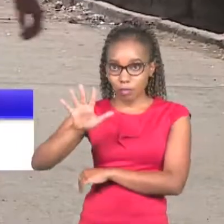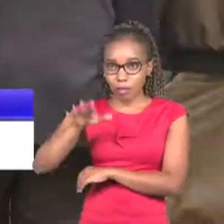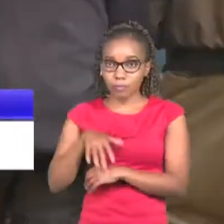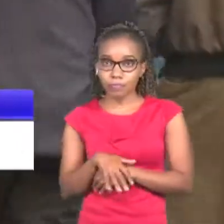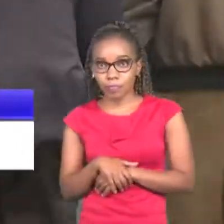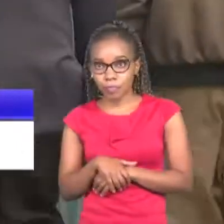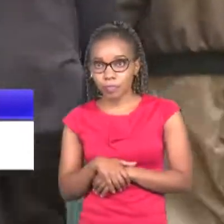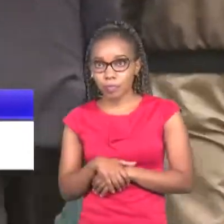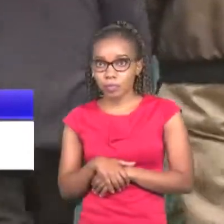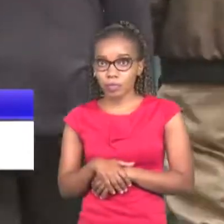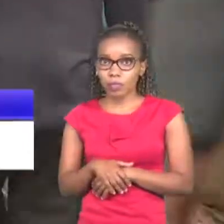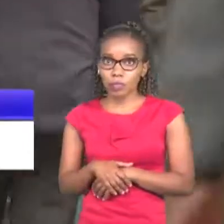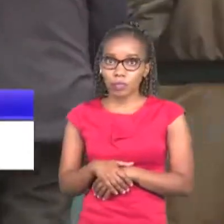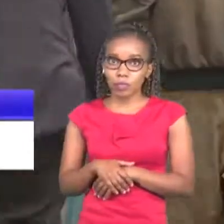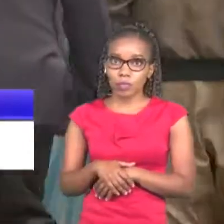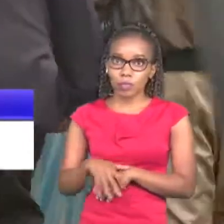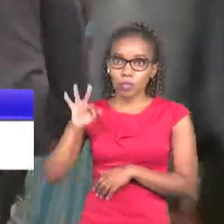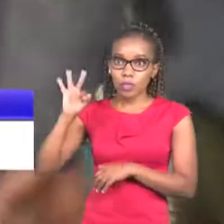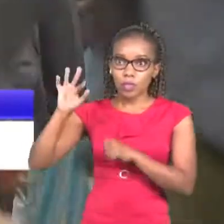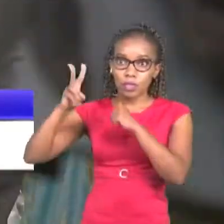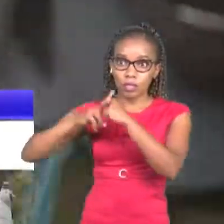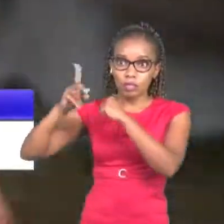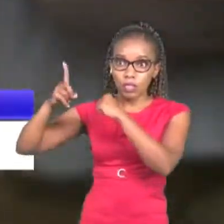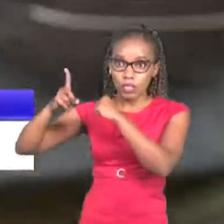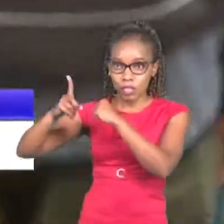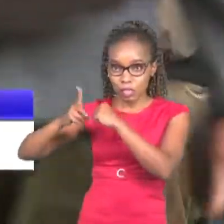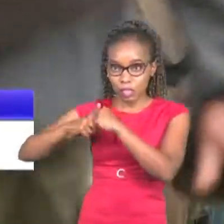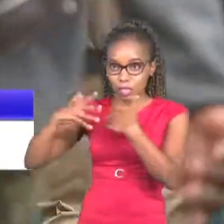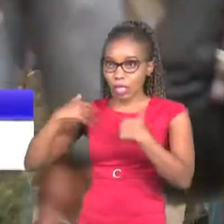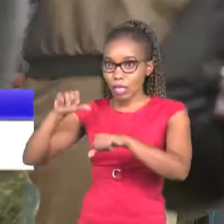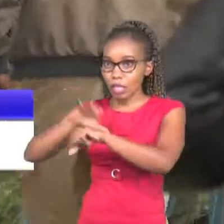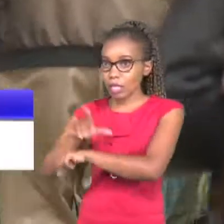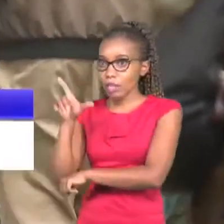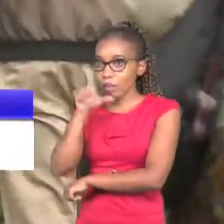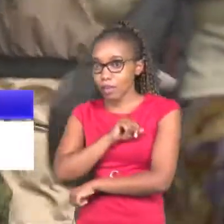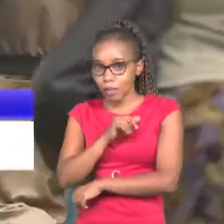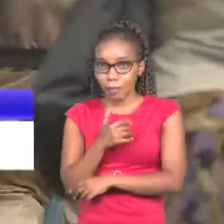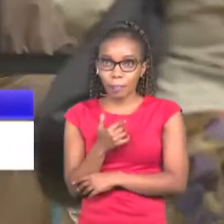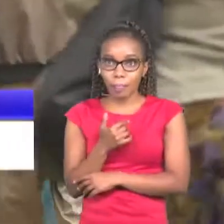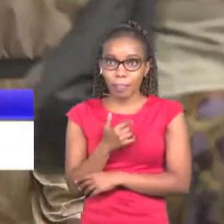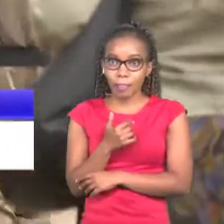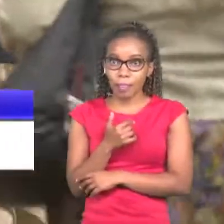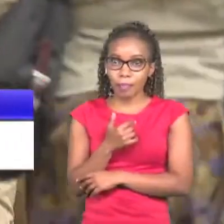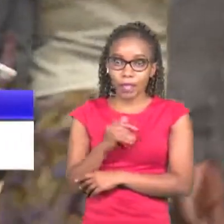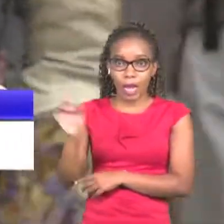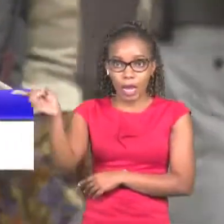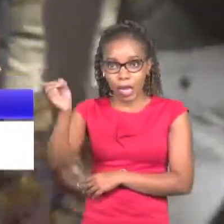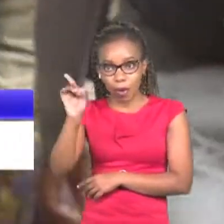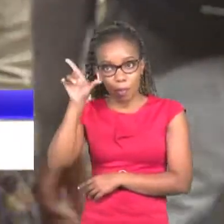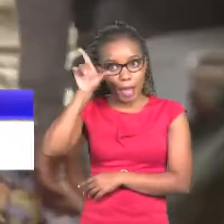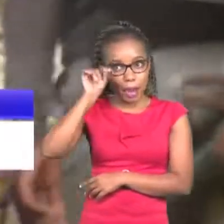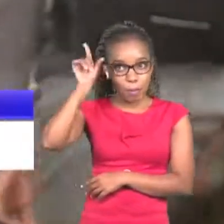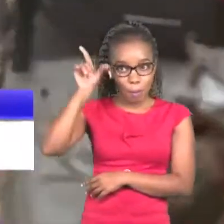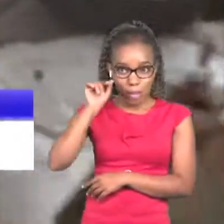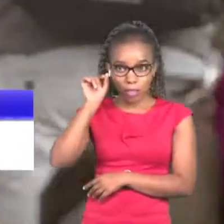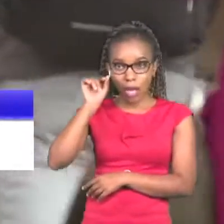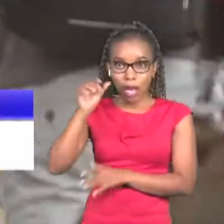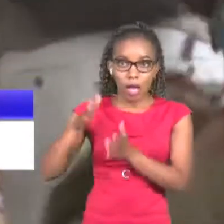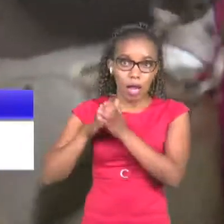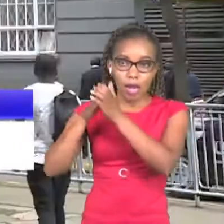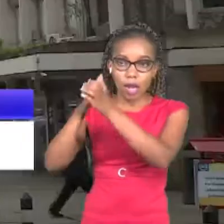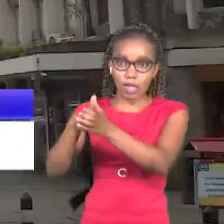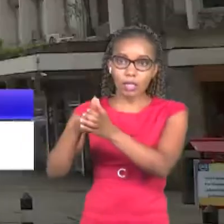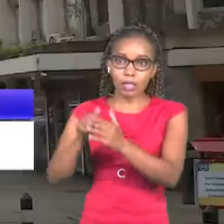and 376 covered. Nairobi and Mombasa counties leads in the spread of coronavirus.